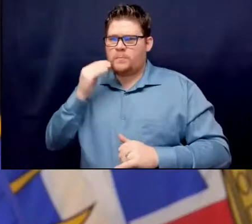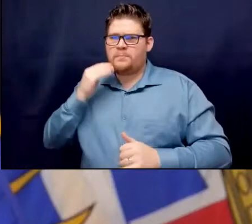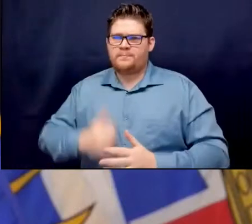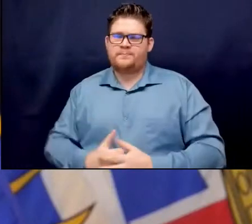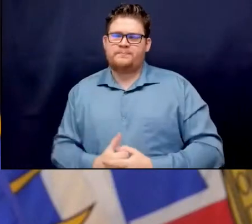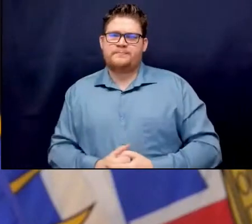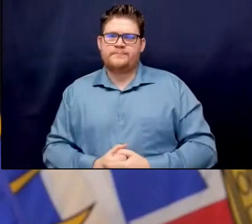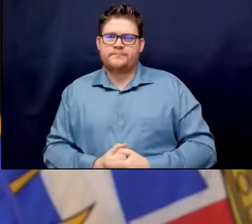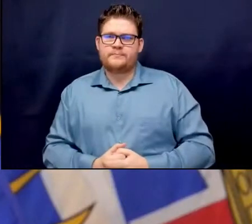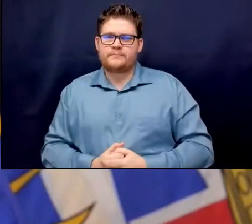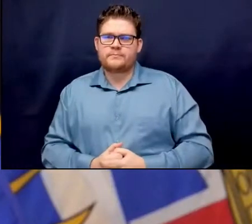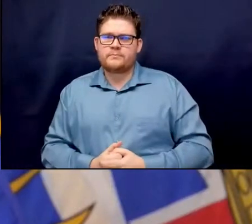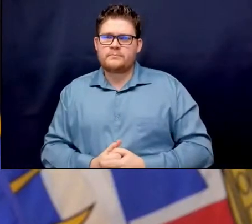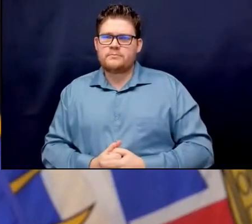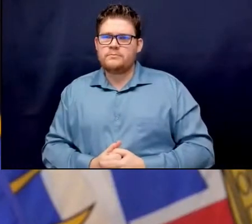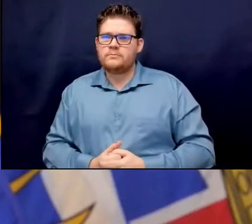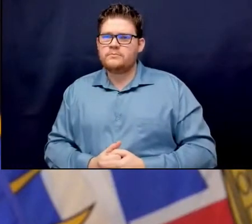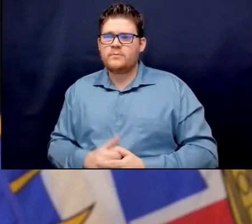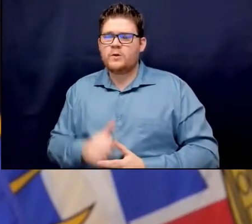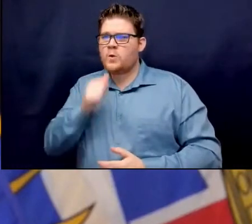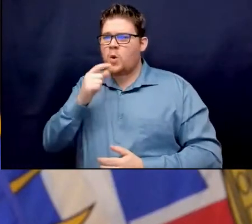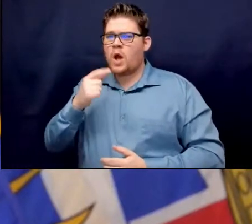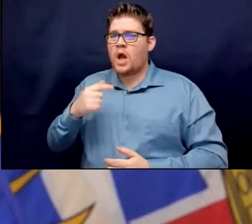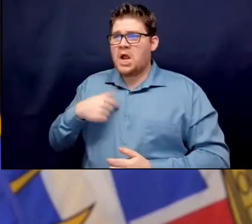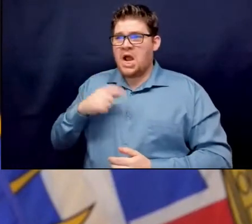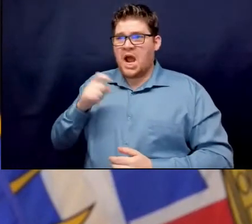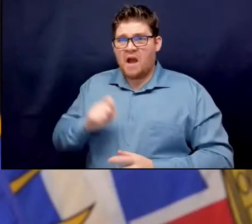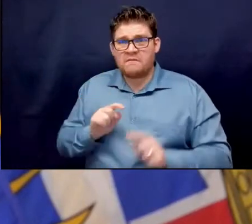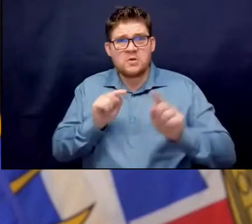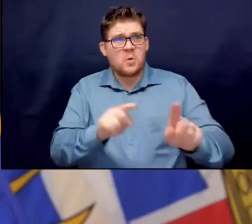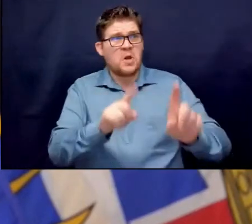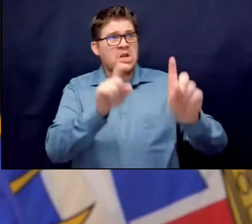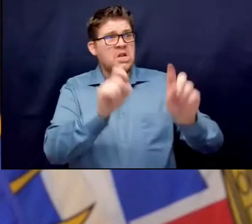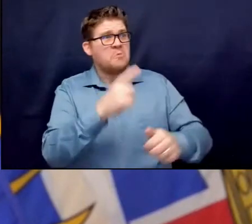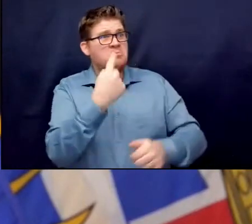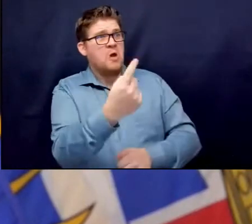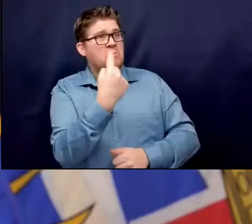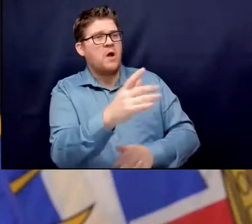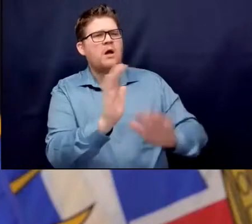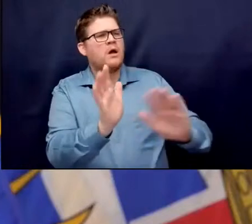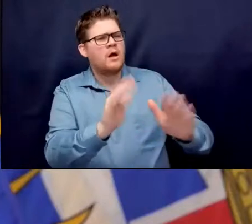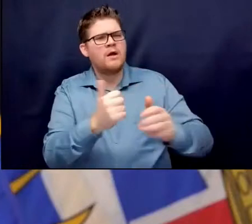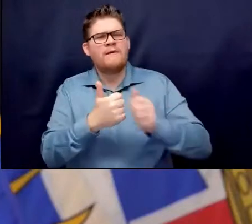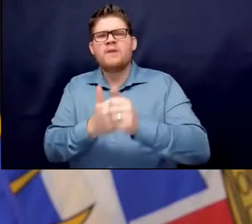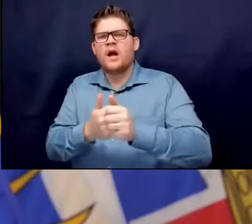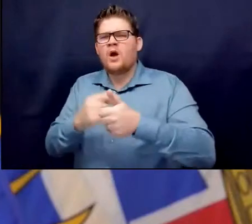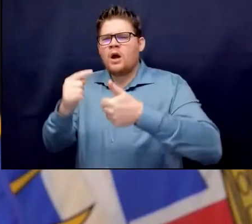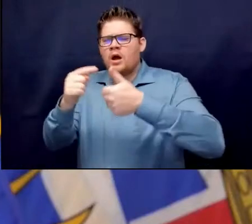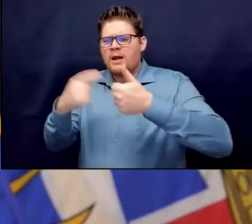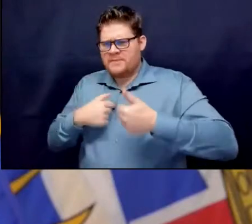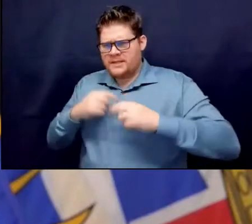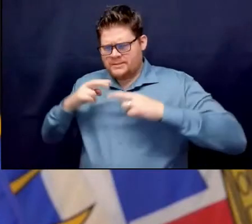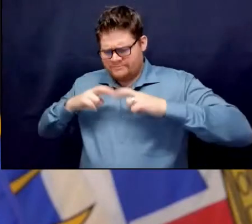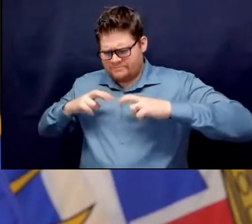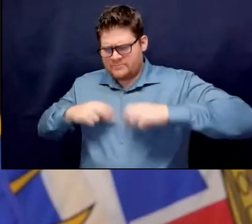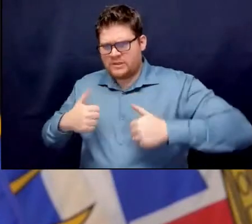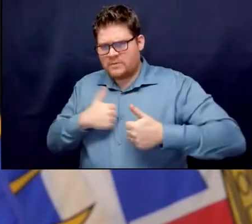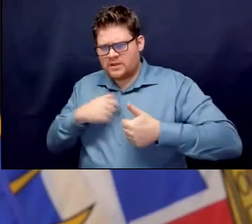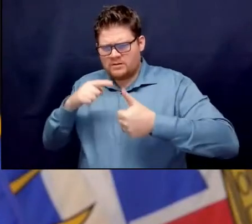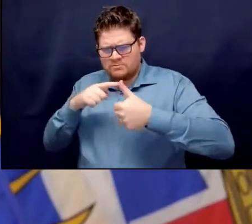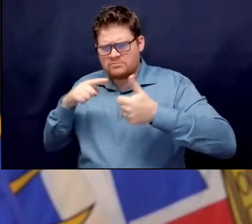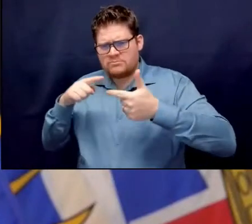extra precautions, and we need to take extra care with those people in our communities and our